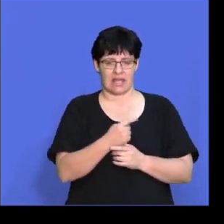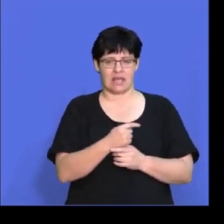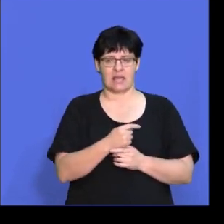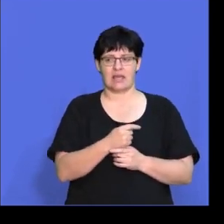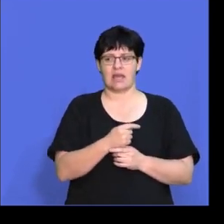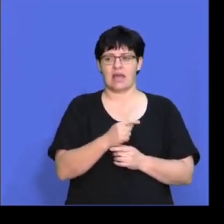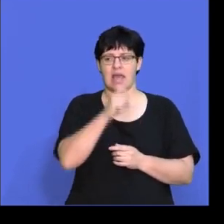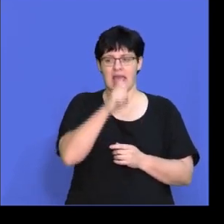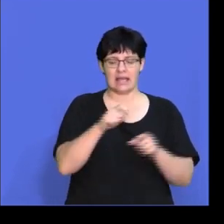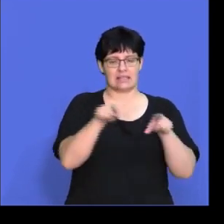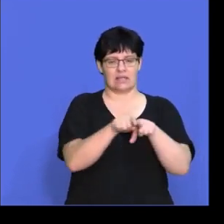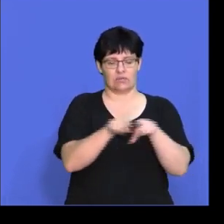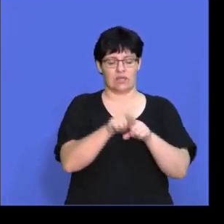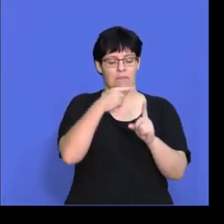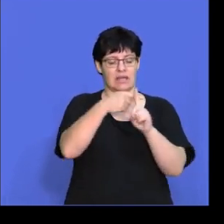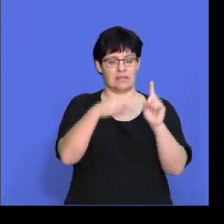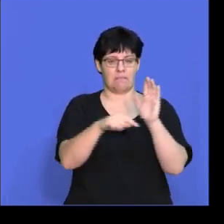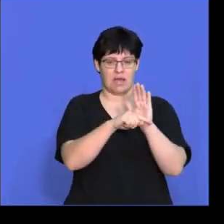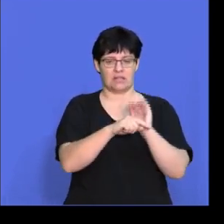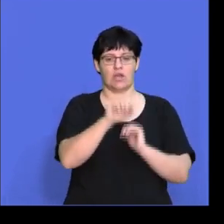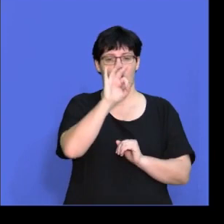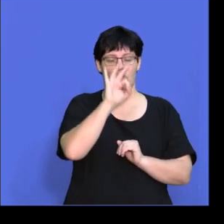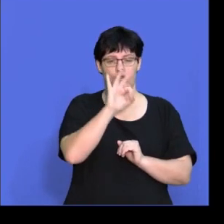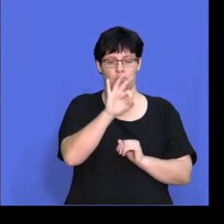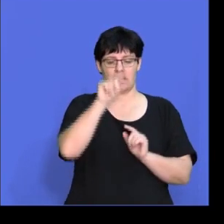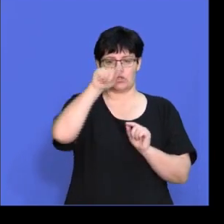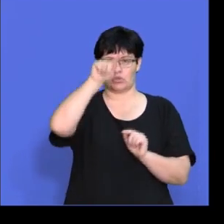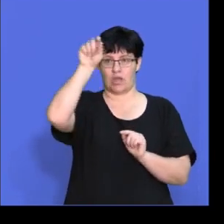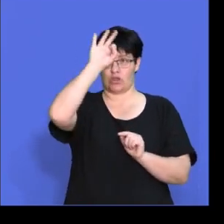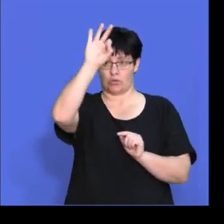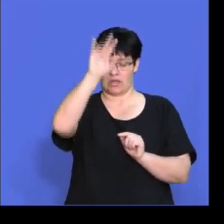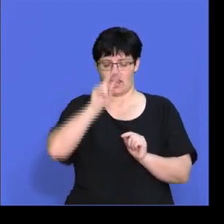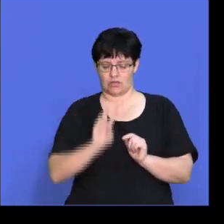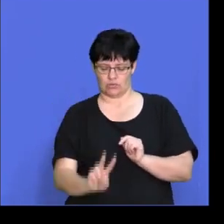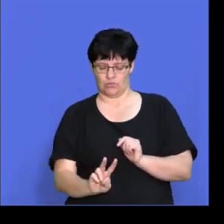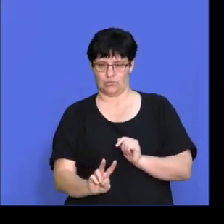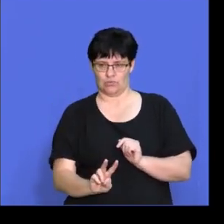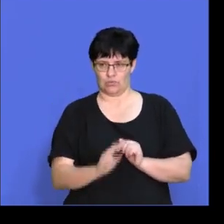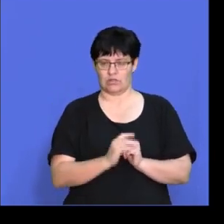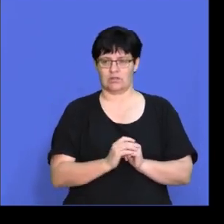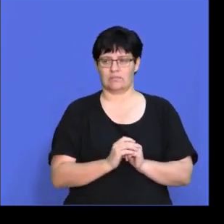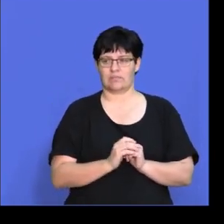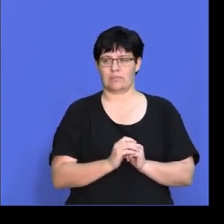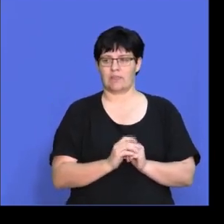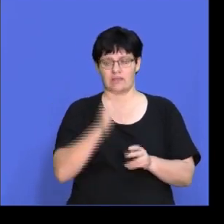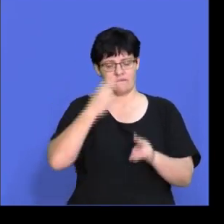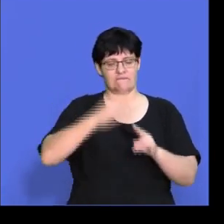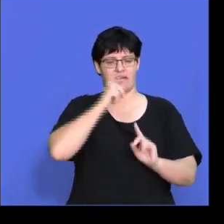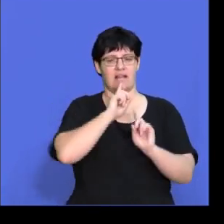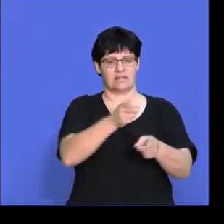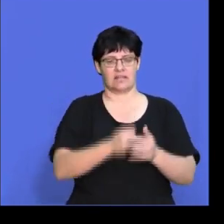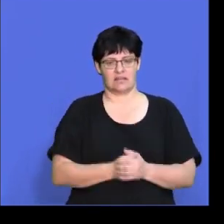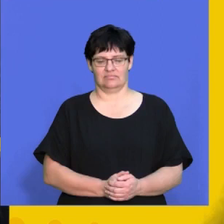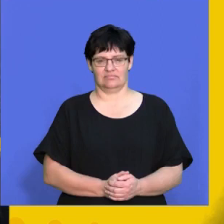into plus minus the square root of 3 at the top, and then, of course, your 2 at the bottom. And that is the